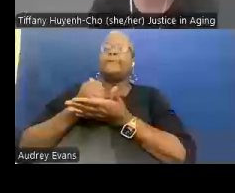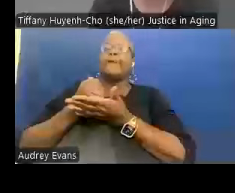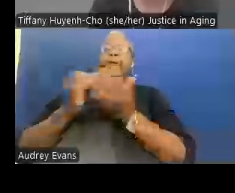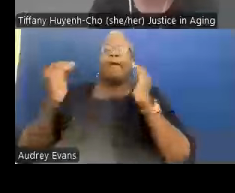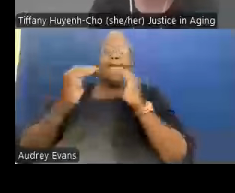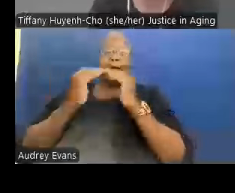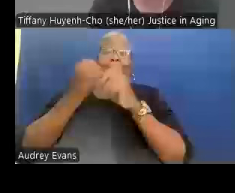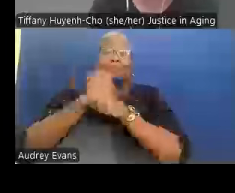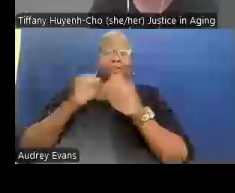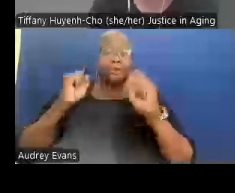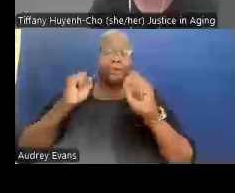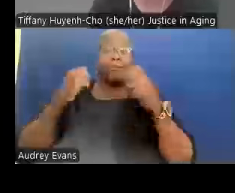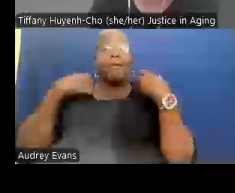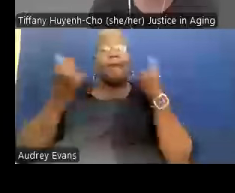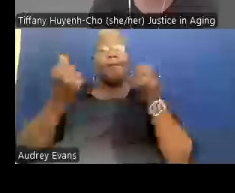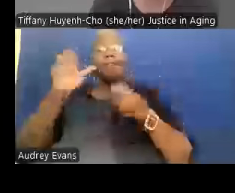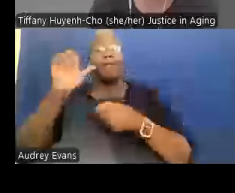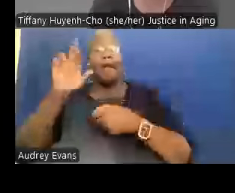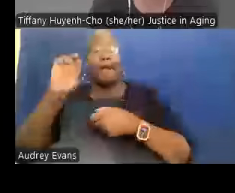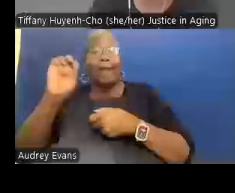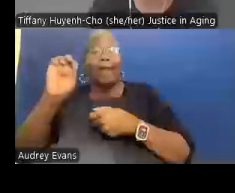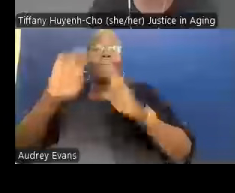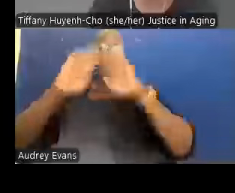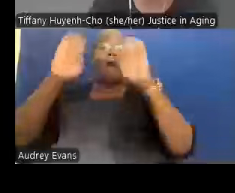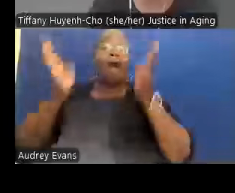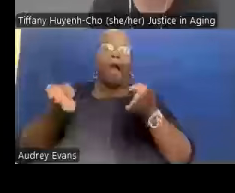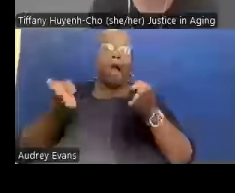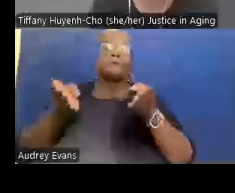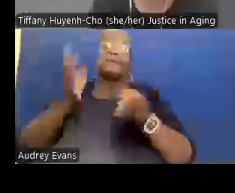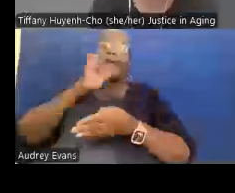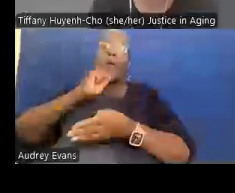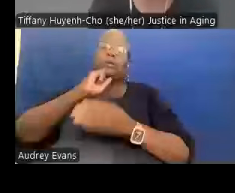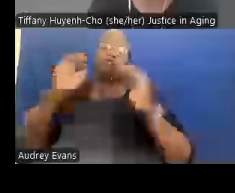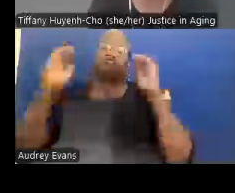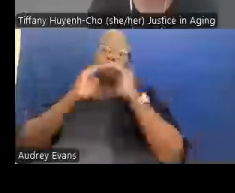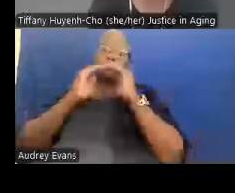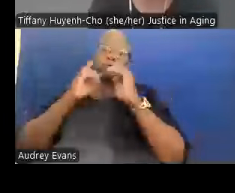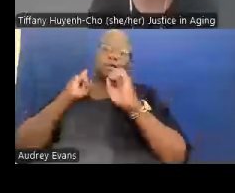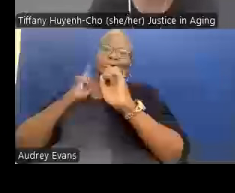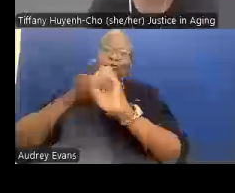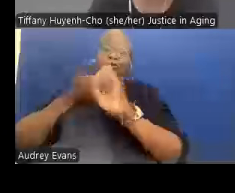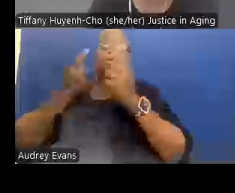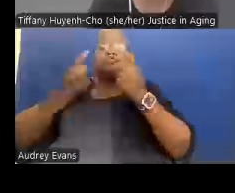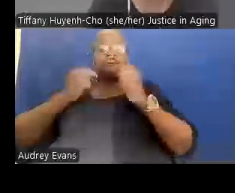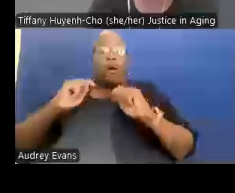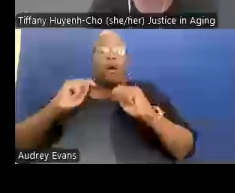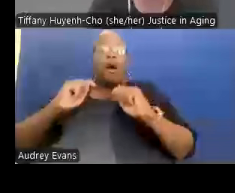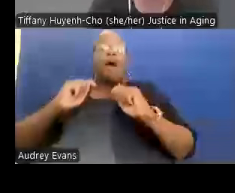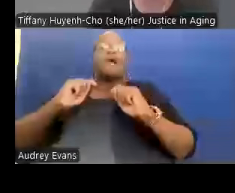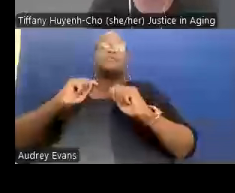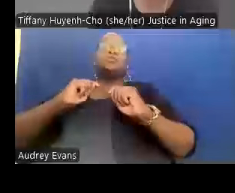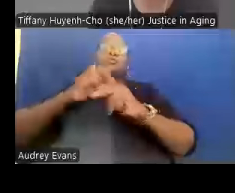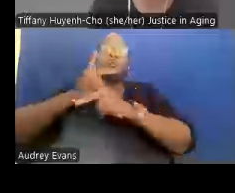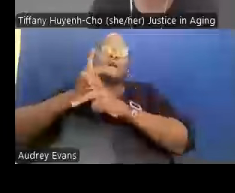economic security, healthcare, housing, and elder justice initiatives. We strive to address the enduring harms